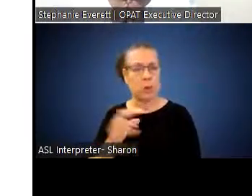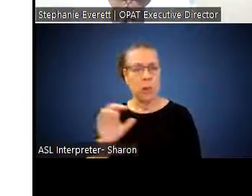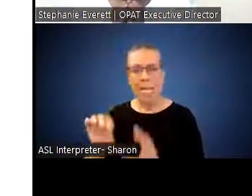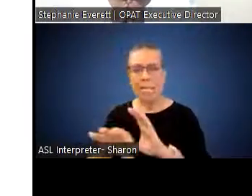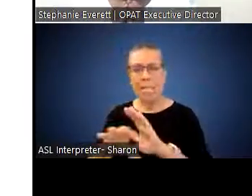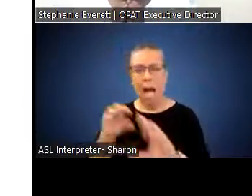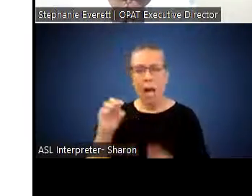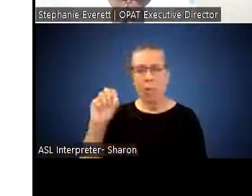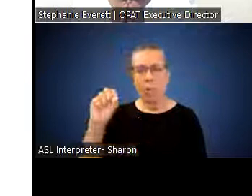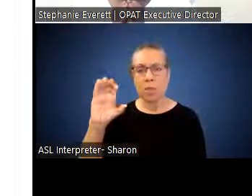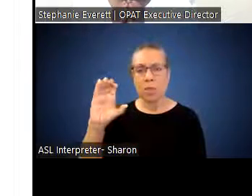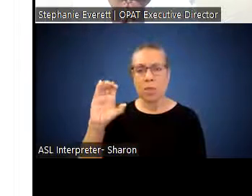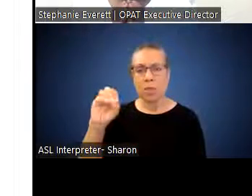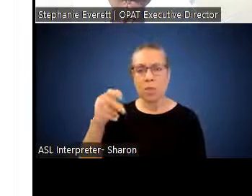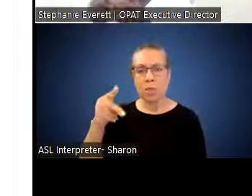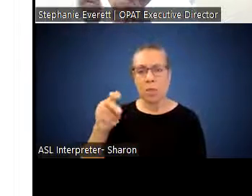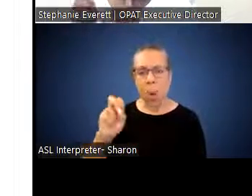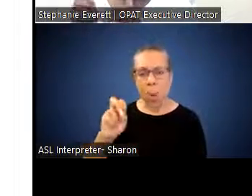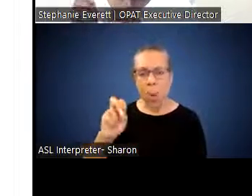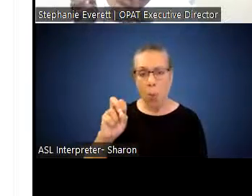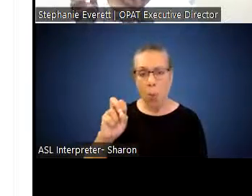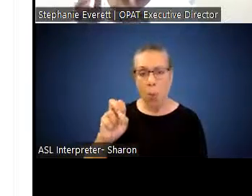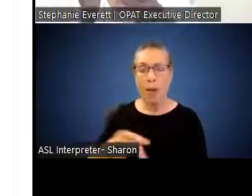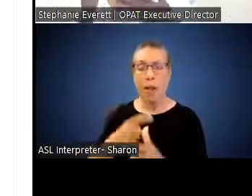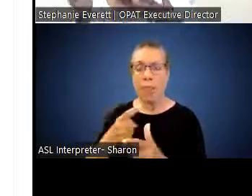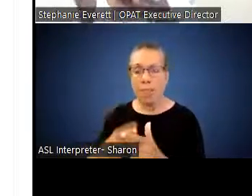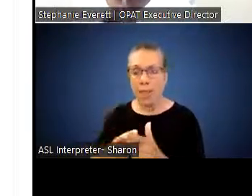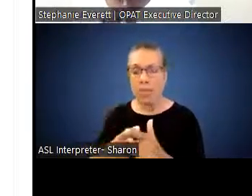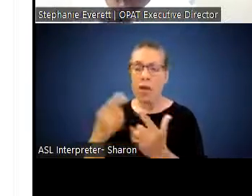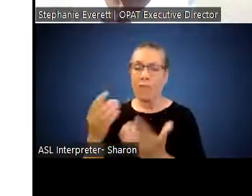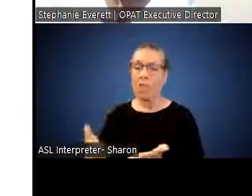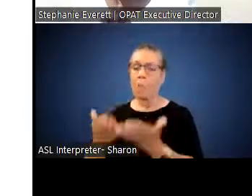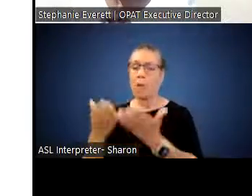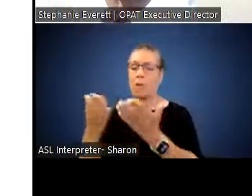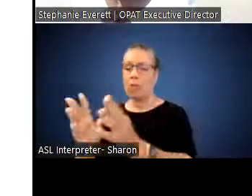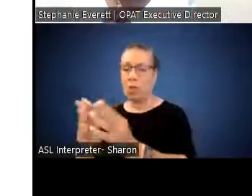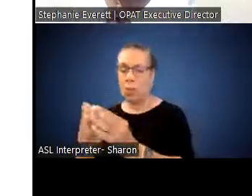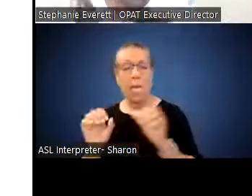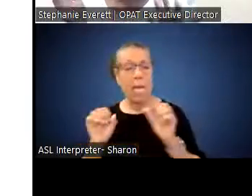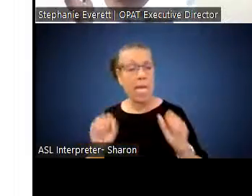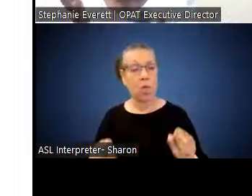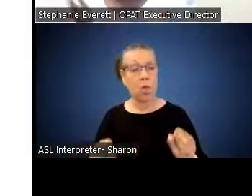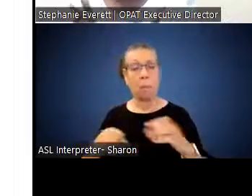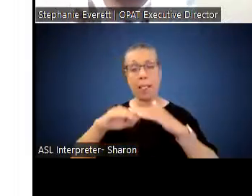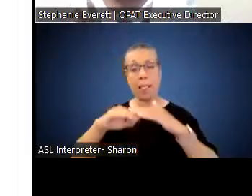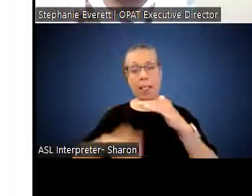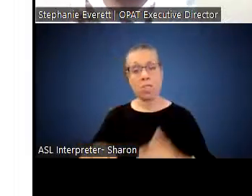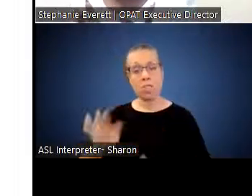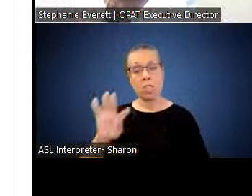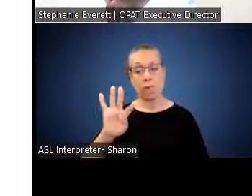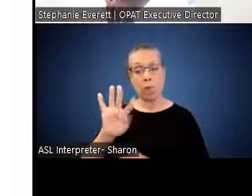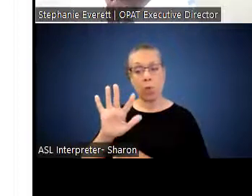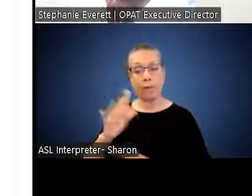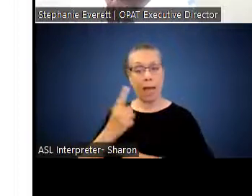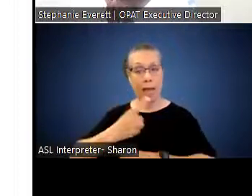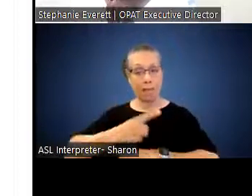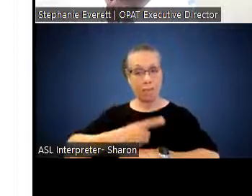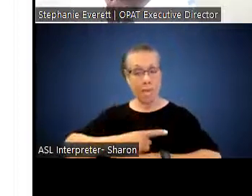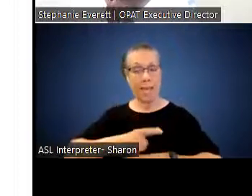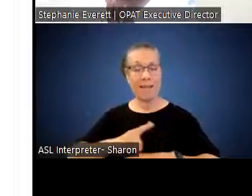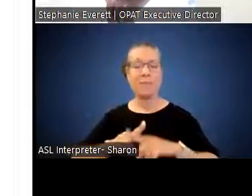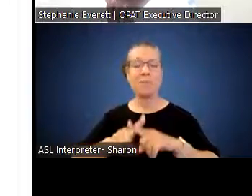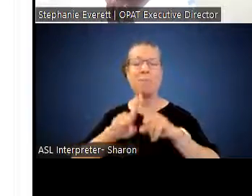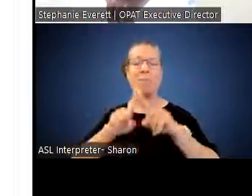have to put it before. So it can be shorter, right? Because that was a shorter one.